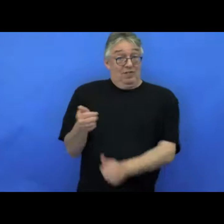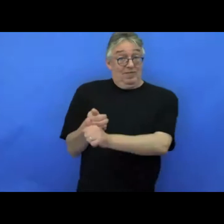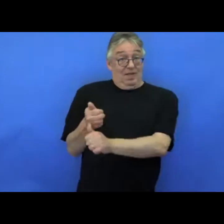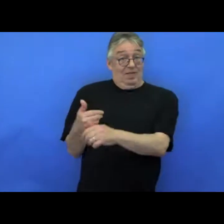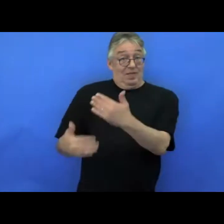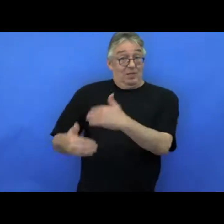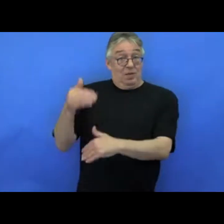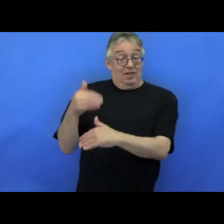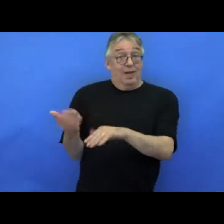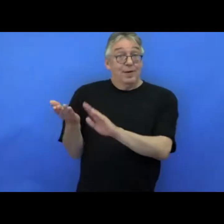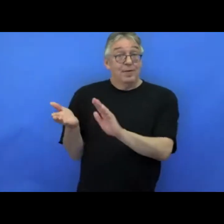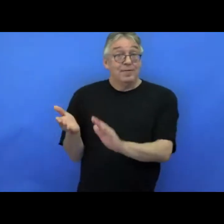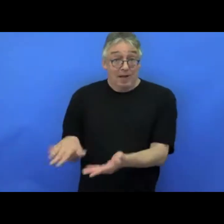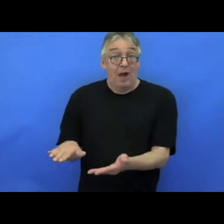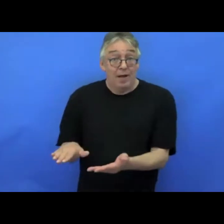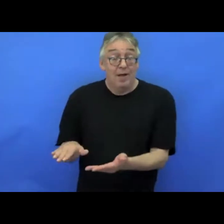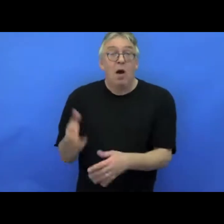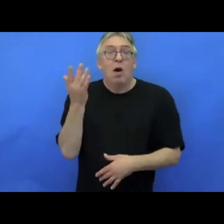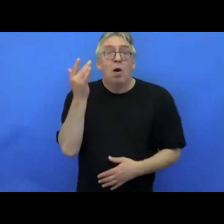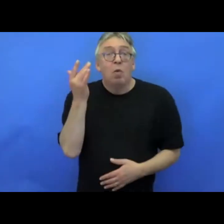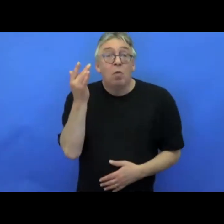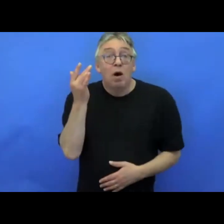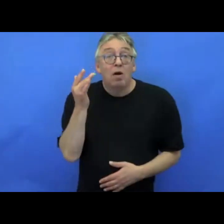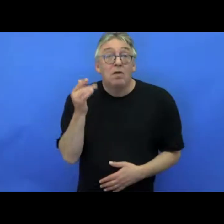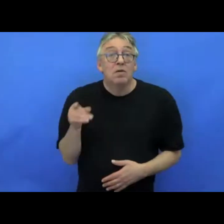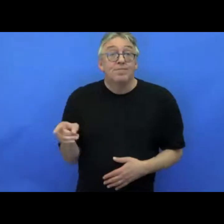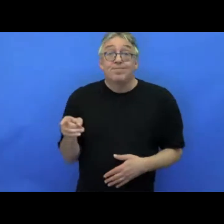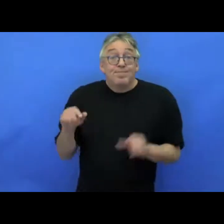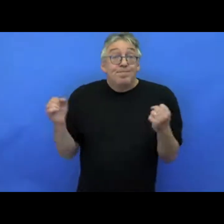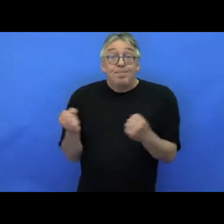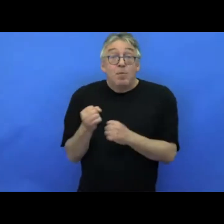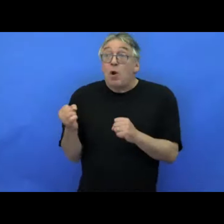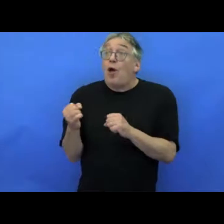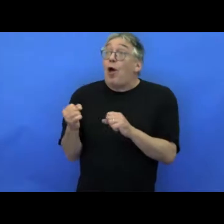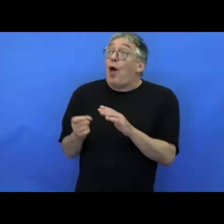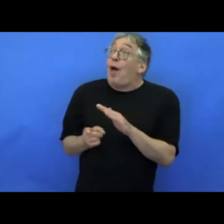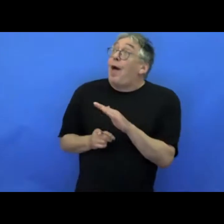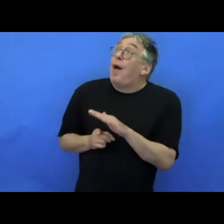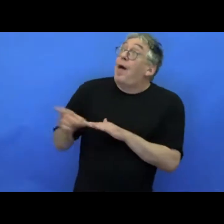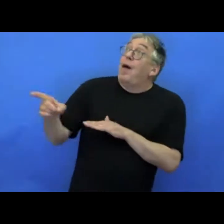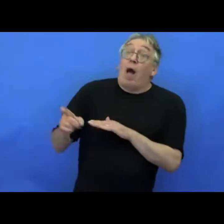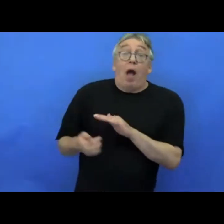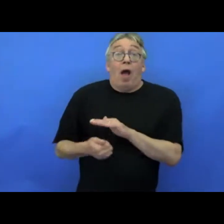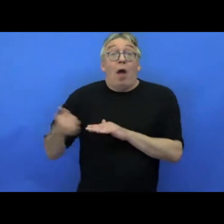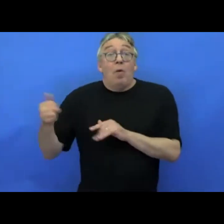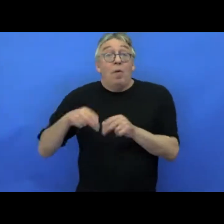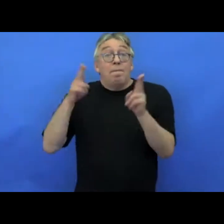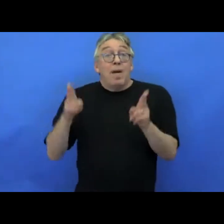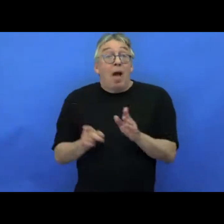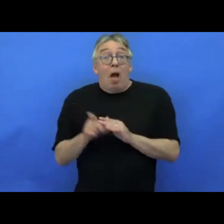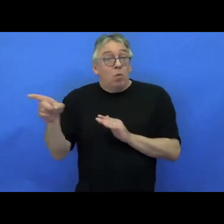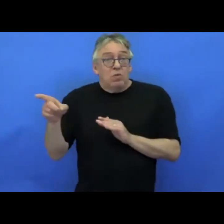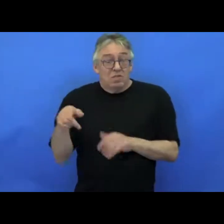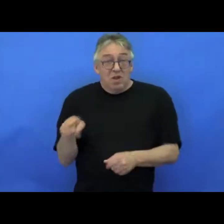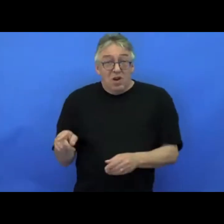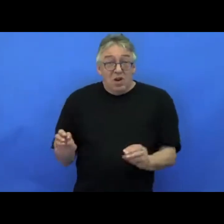because she was not able to be evacuated quickly. She was 17 years